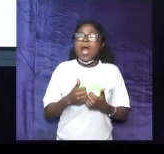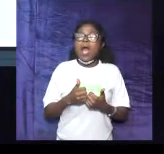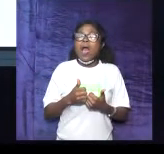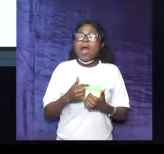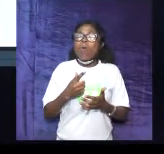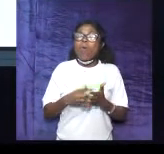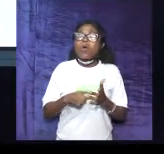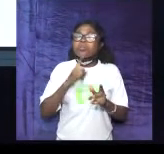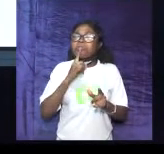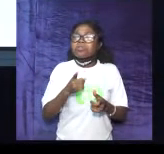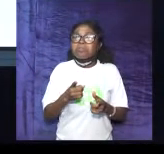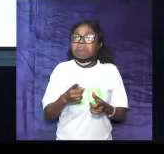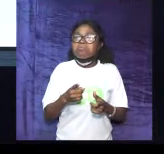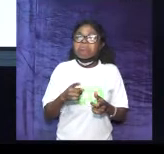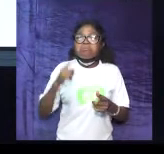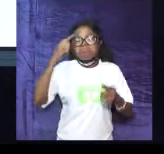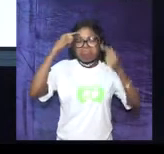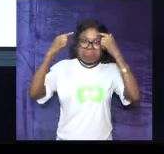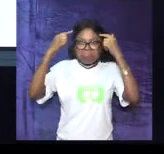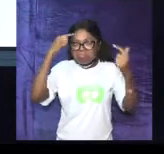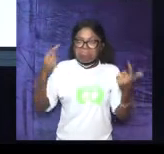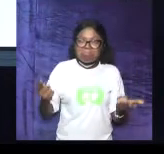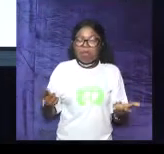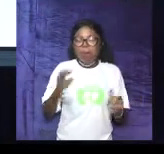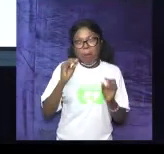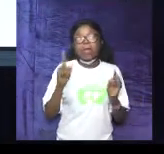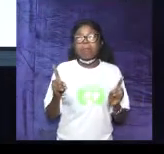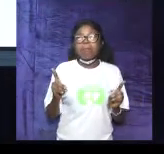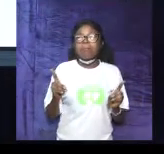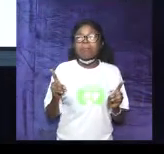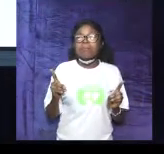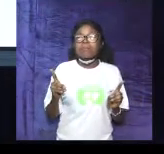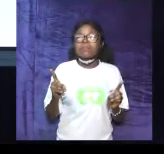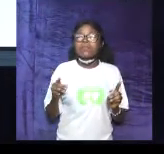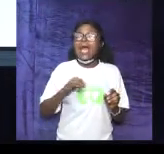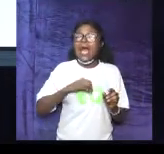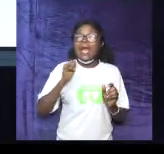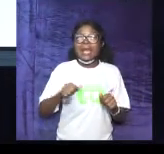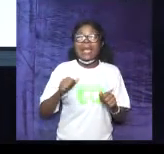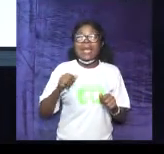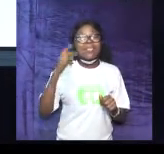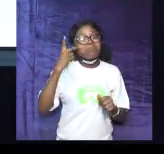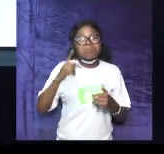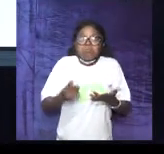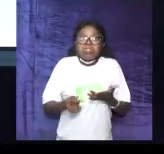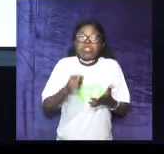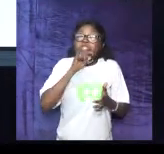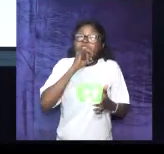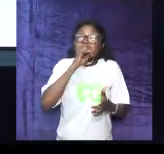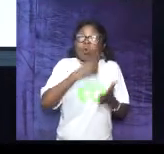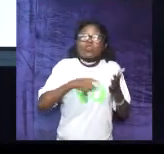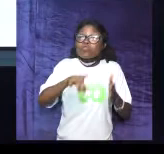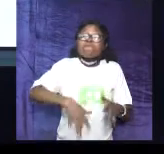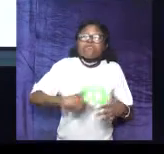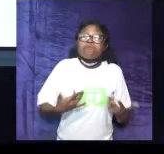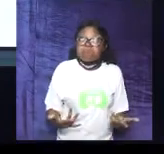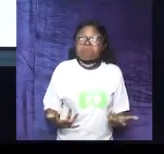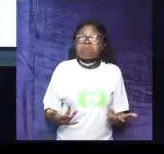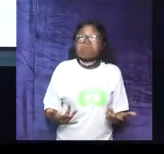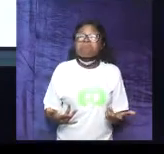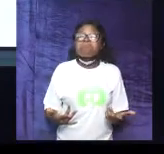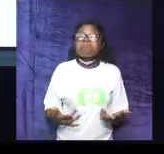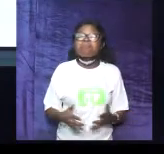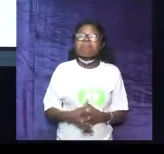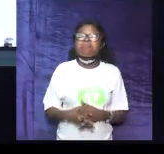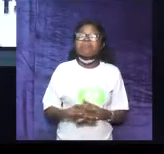Ah, you're undecided about that. Okay, I can hear that. It's an opinion,